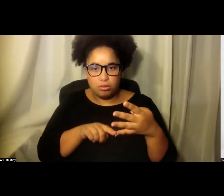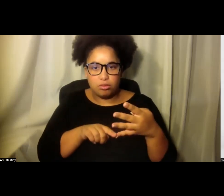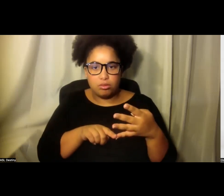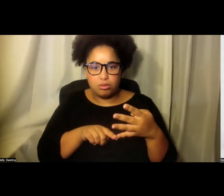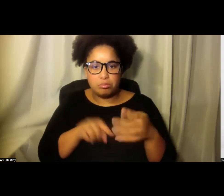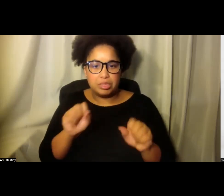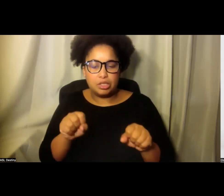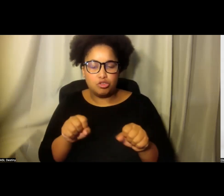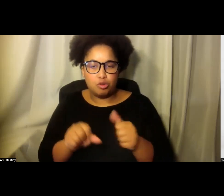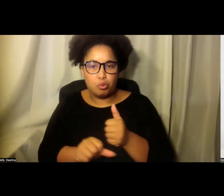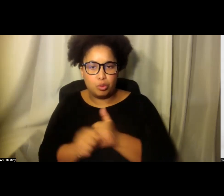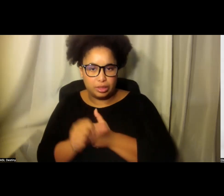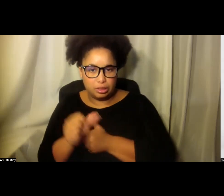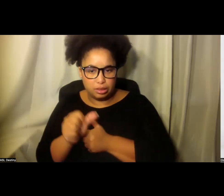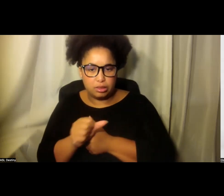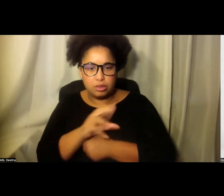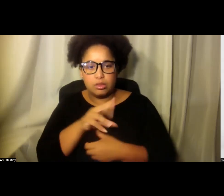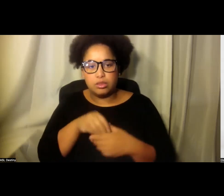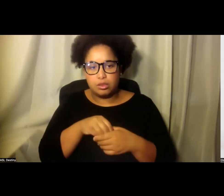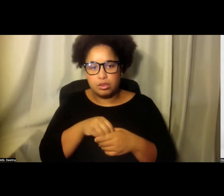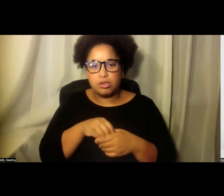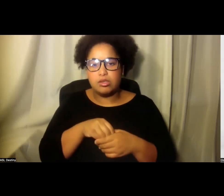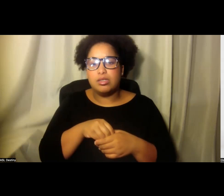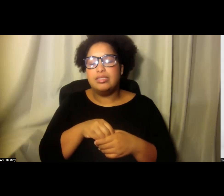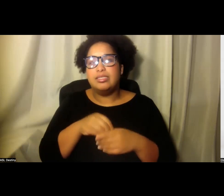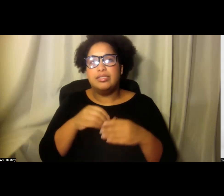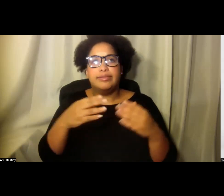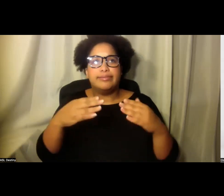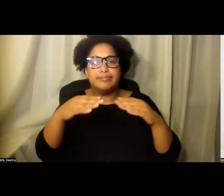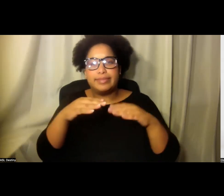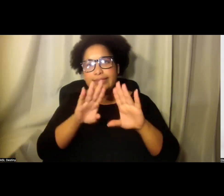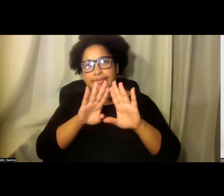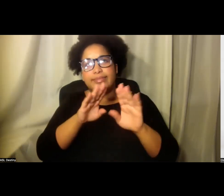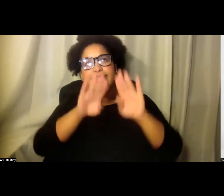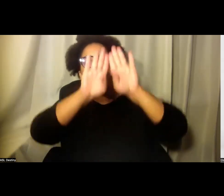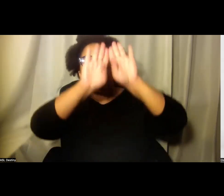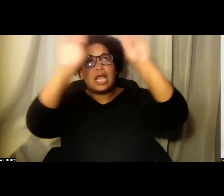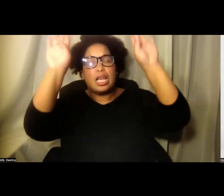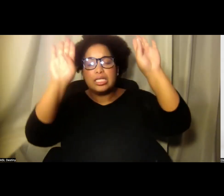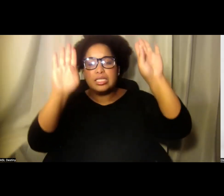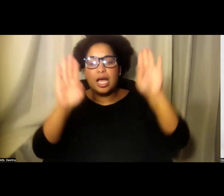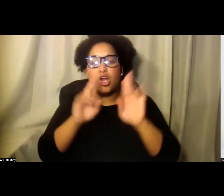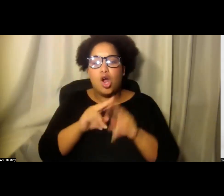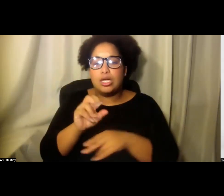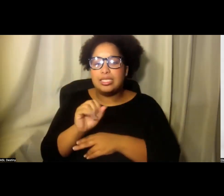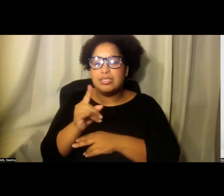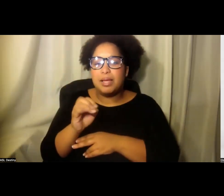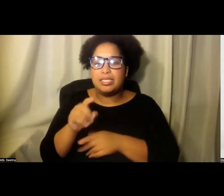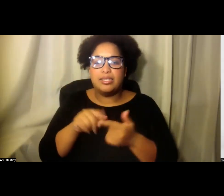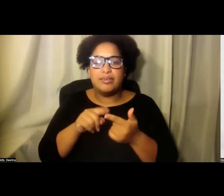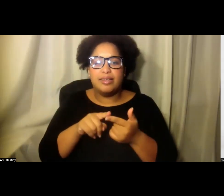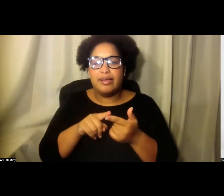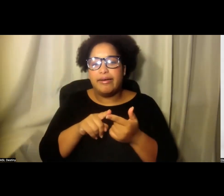potential risk that included suspended ceilings, fire sprinklers, furniture and equipment, and racking systems. So